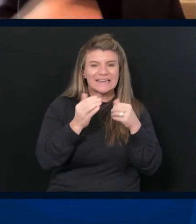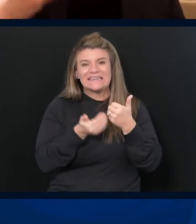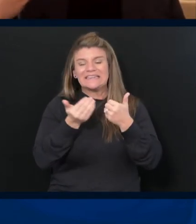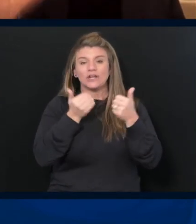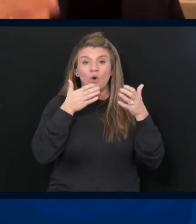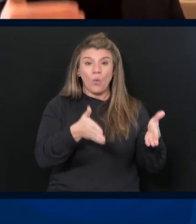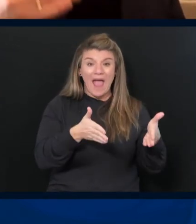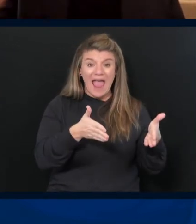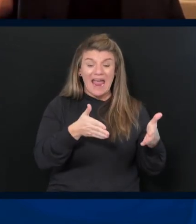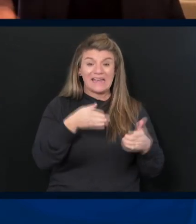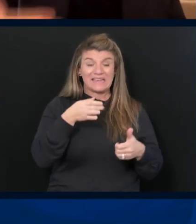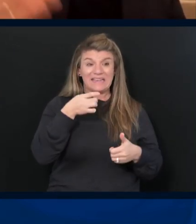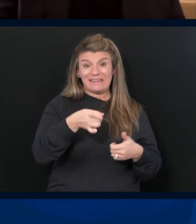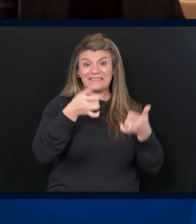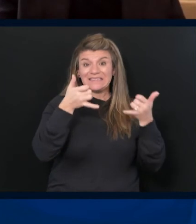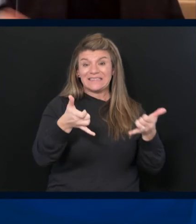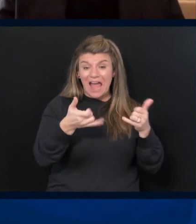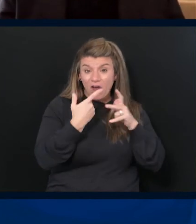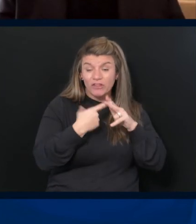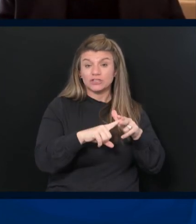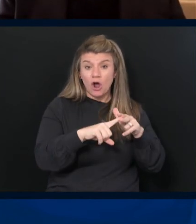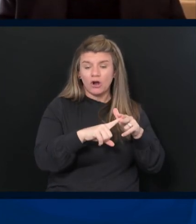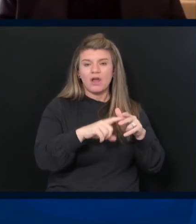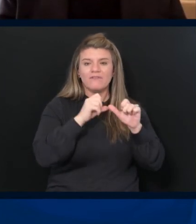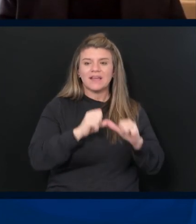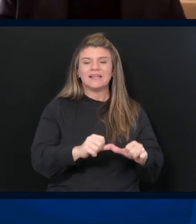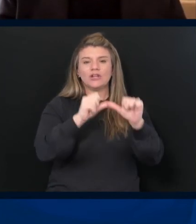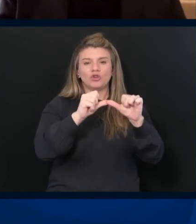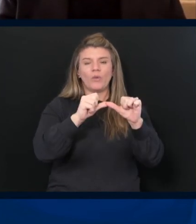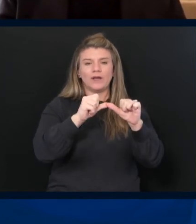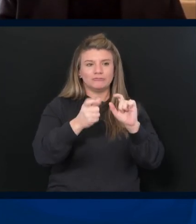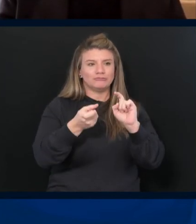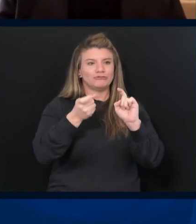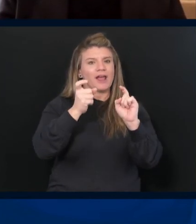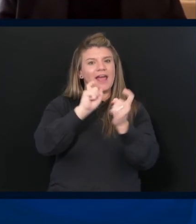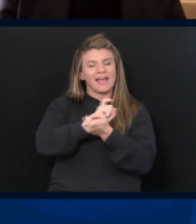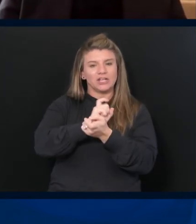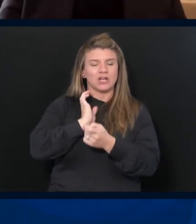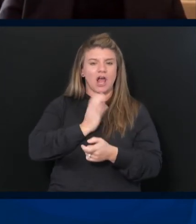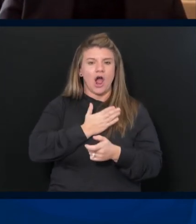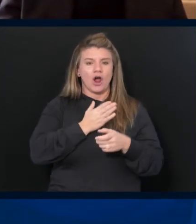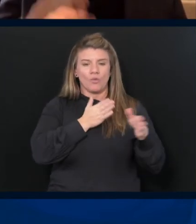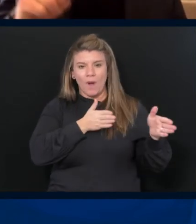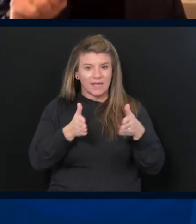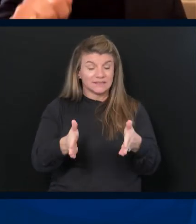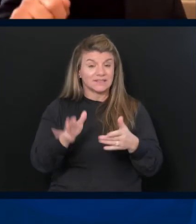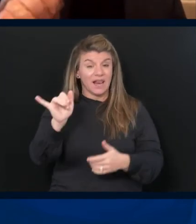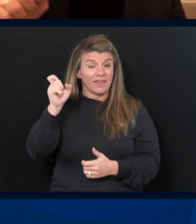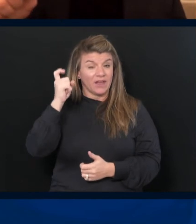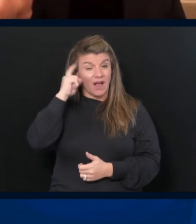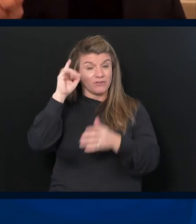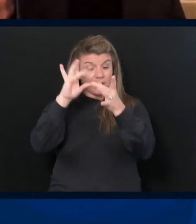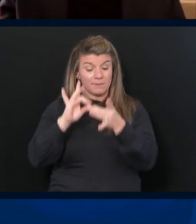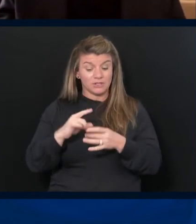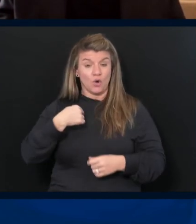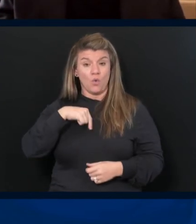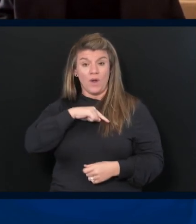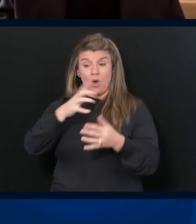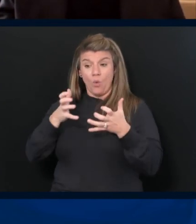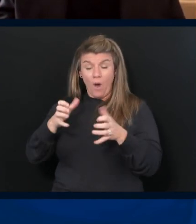this is the start of continuing to evolve that strategy. And as the governor said, we want to continue to test